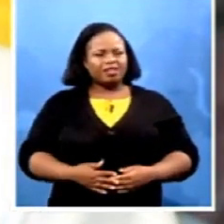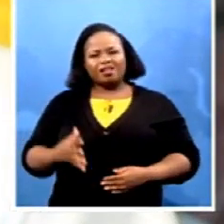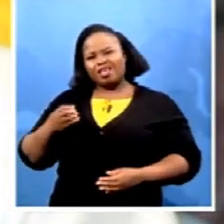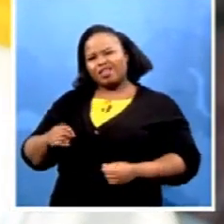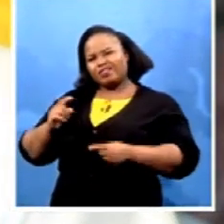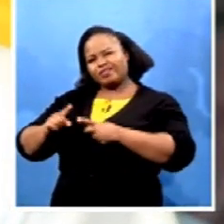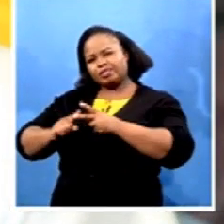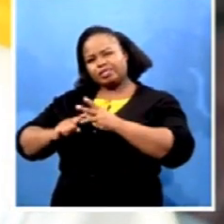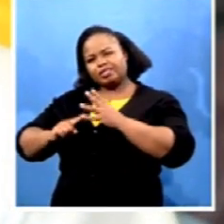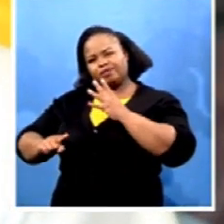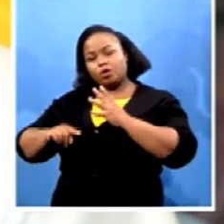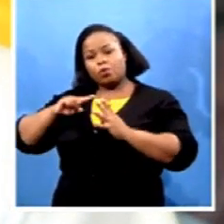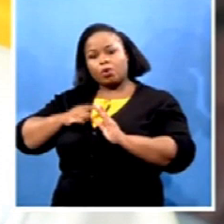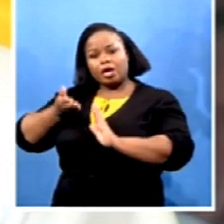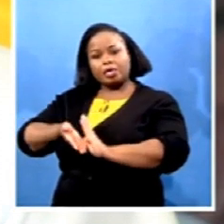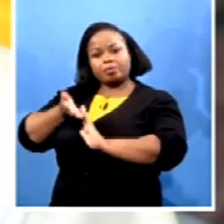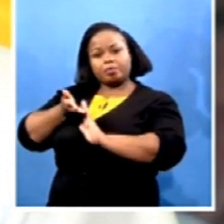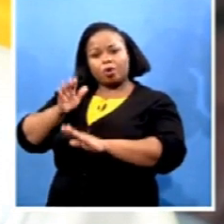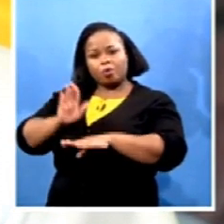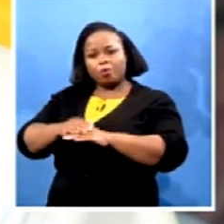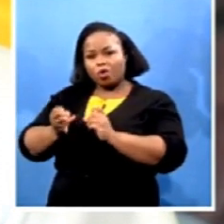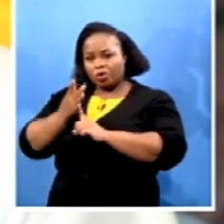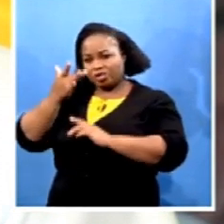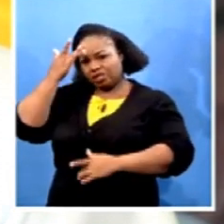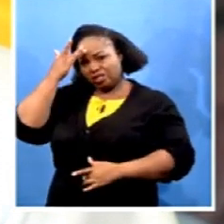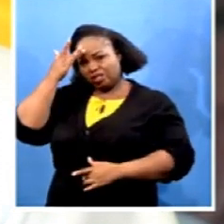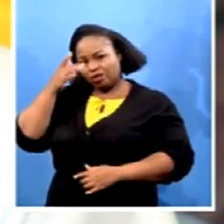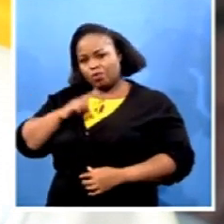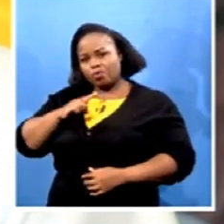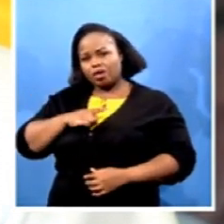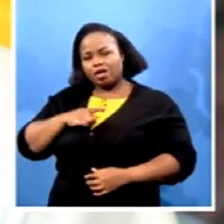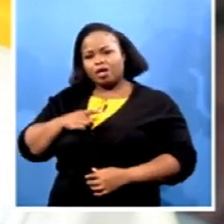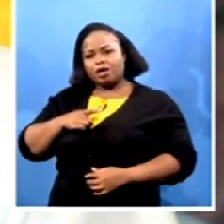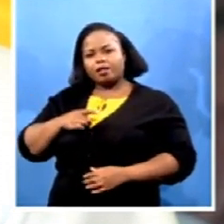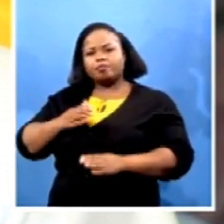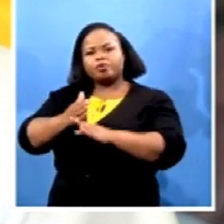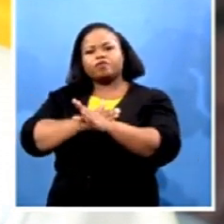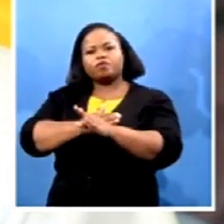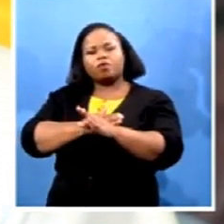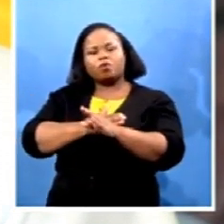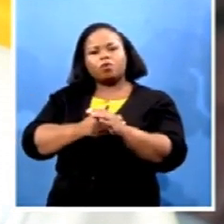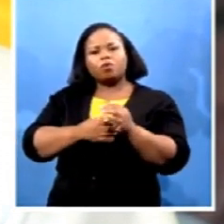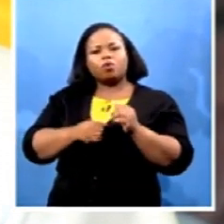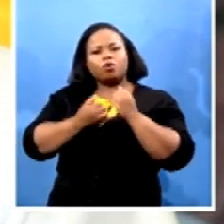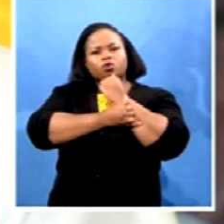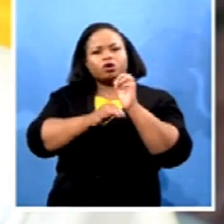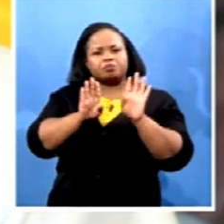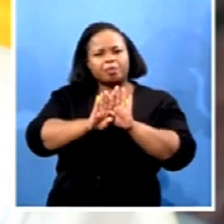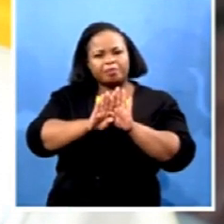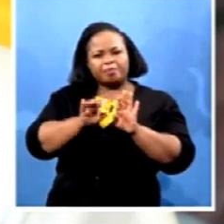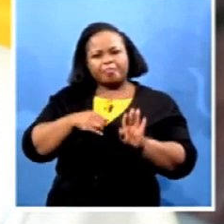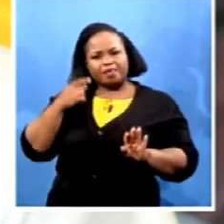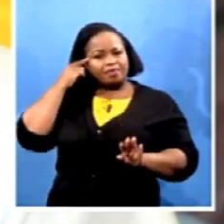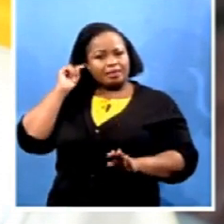Could have been the exodus from other provinces before the lockdown. But in the main, I think it's because of the lack of